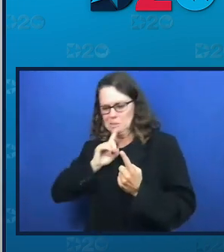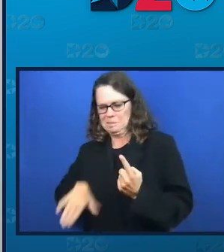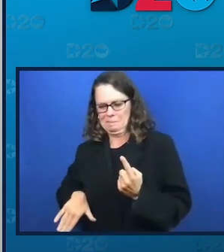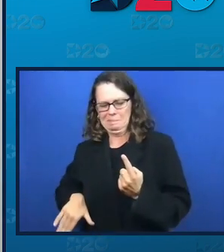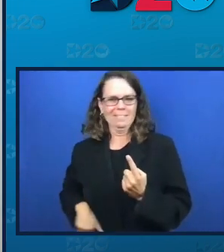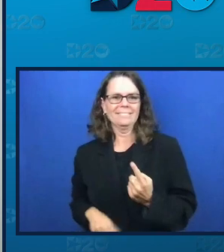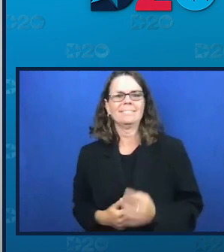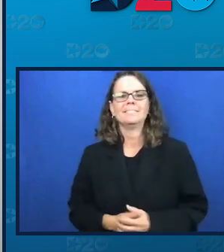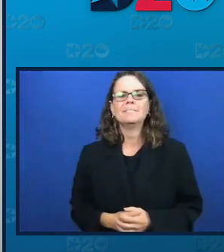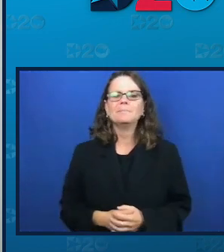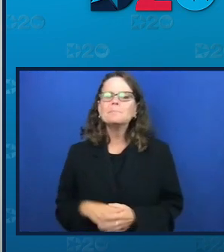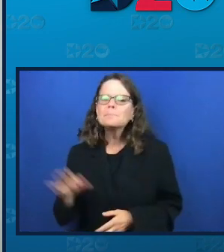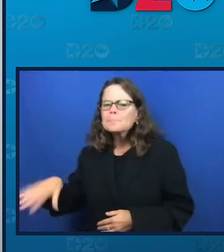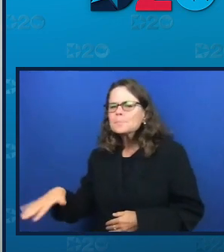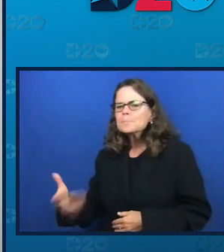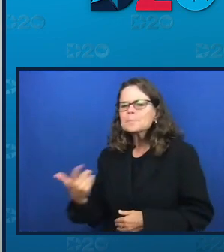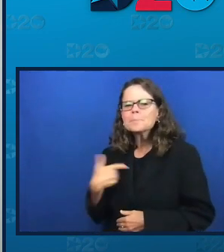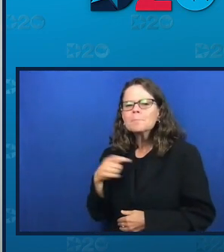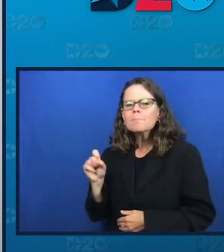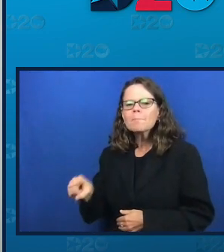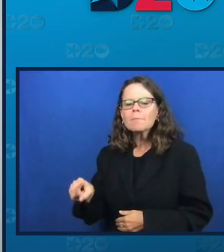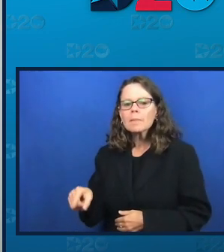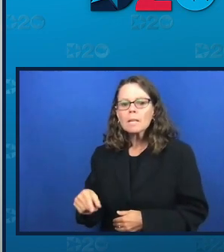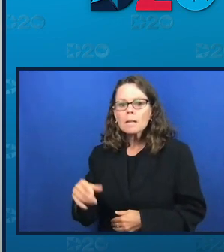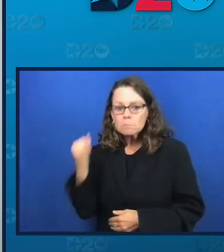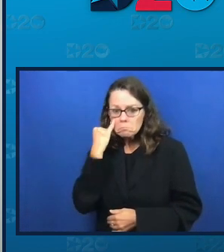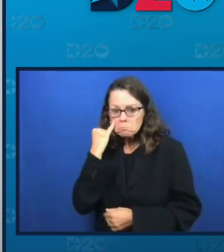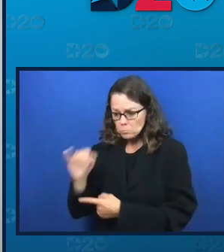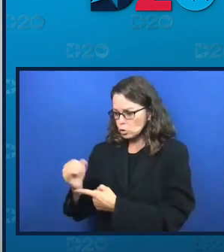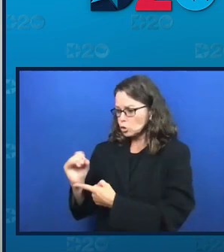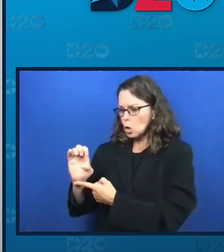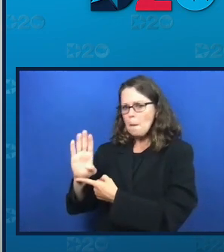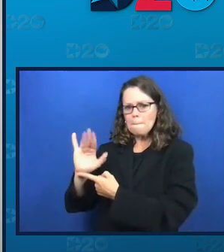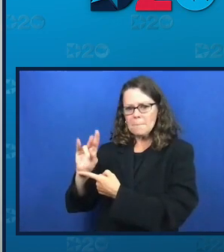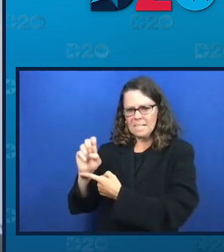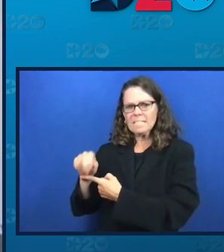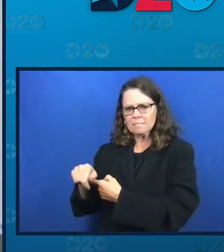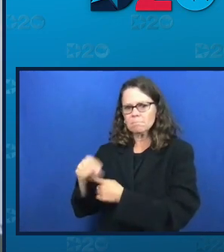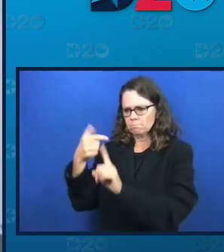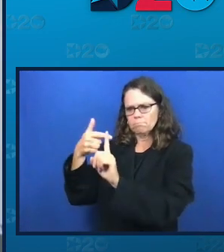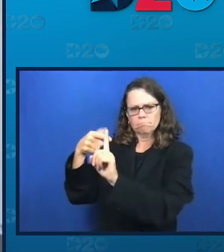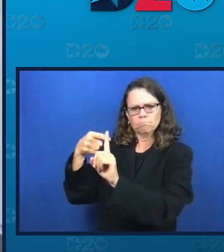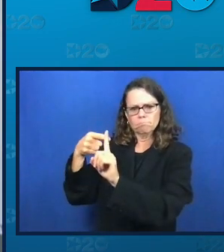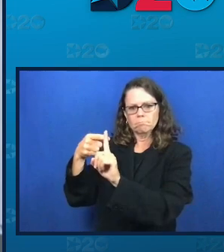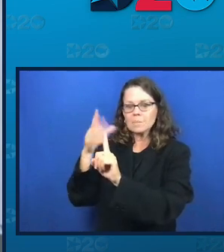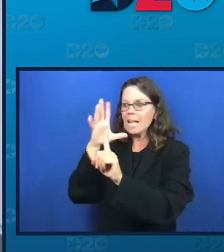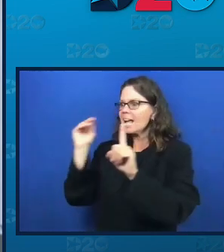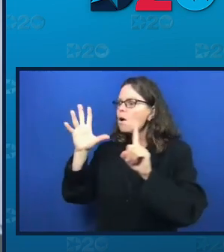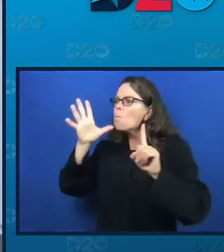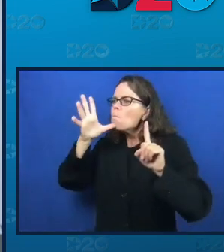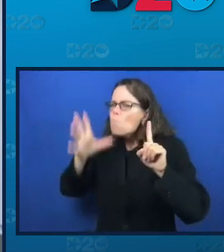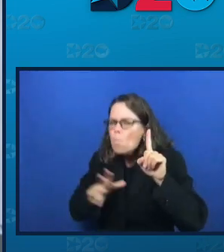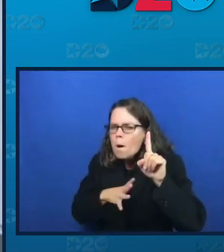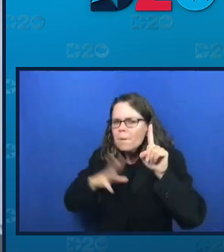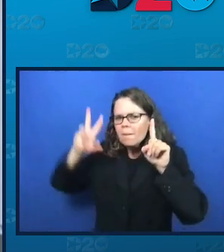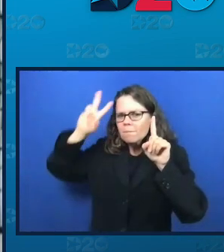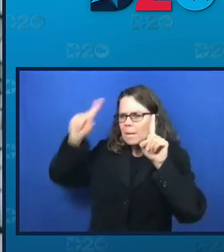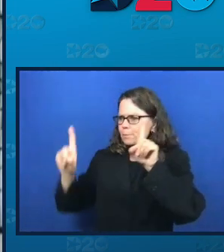Joe Biden was going to have a woman as his vice president? Surprised and, like,